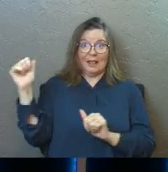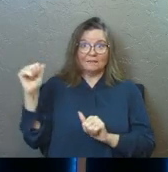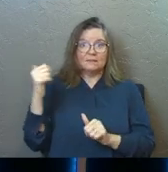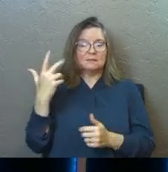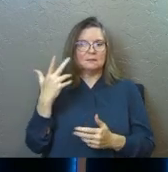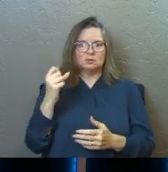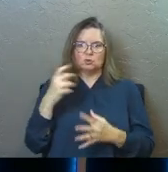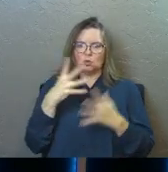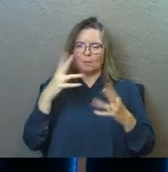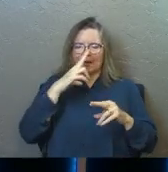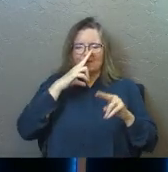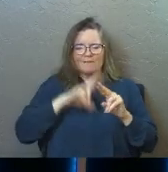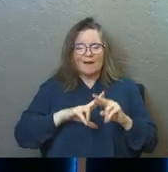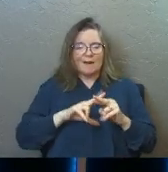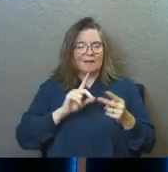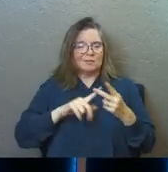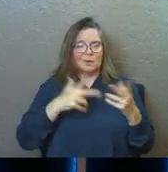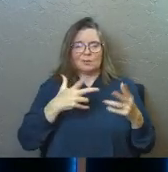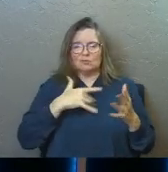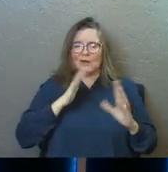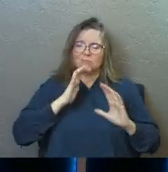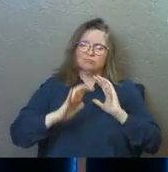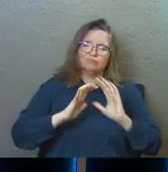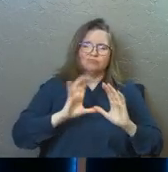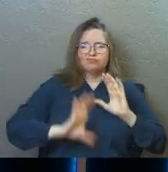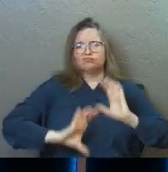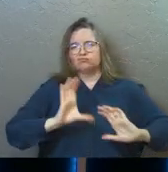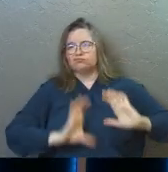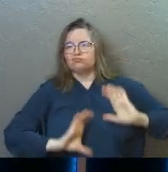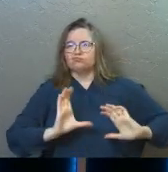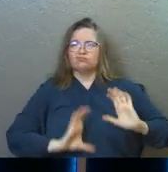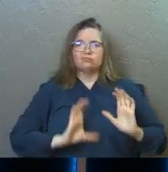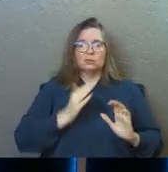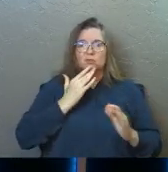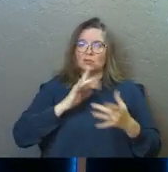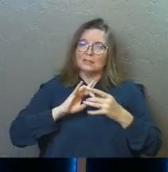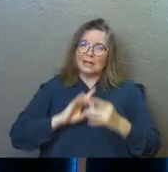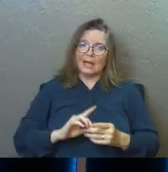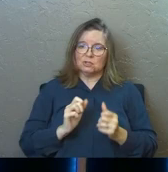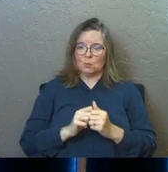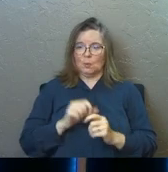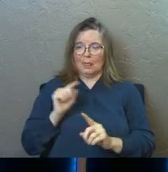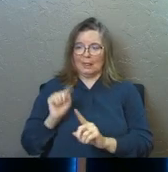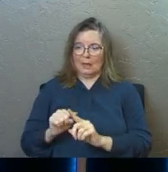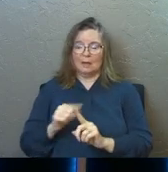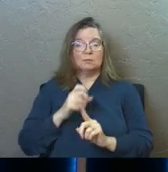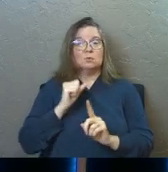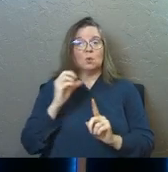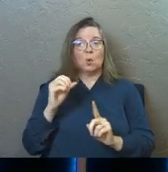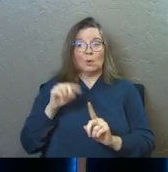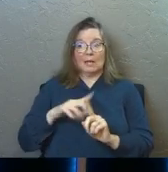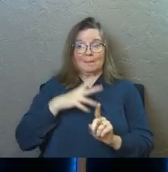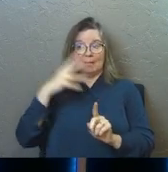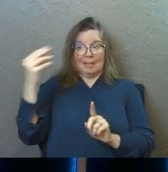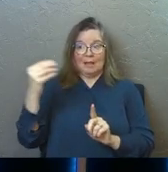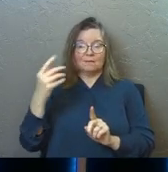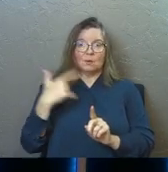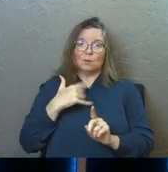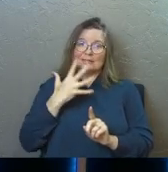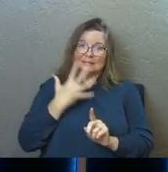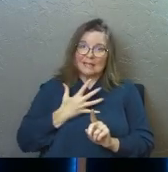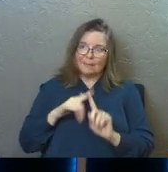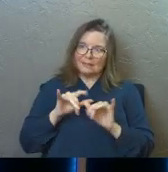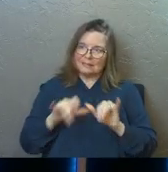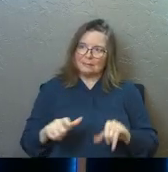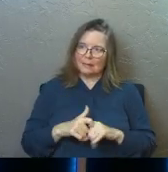left. Again, just so much fun, so much great conversation, deep, real conversation, good connection with him. And so him leaving was sad,